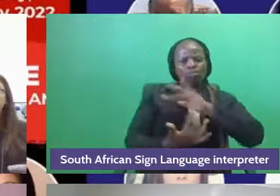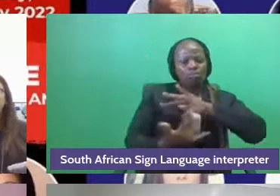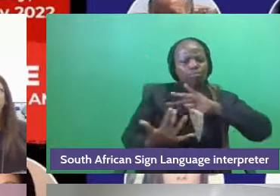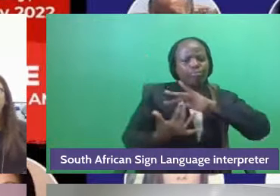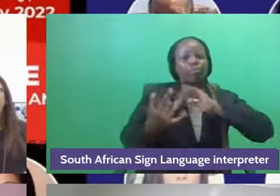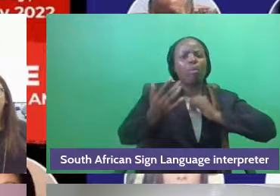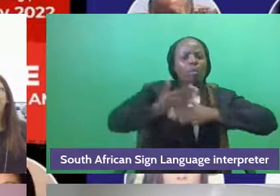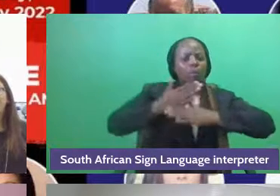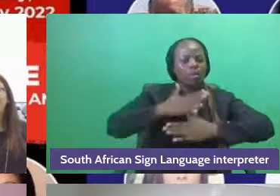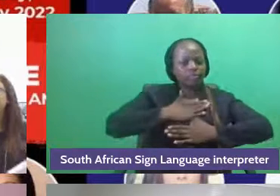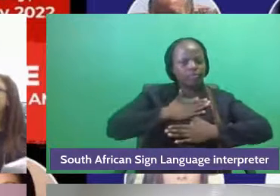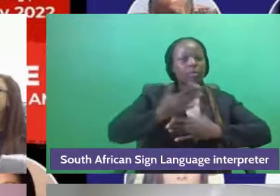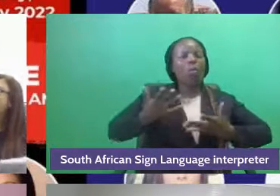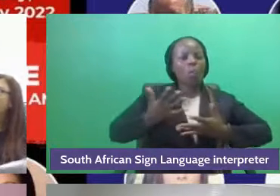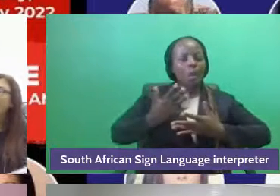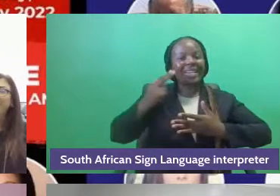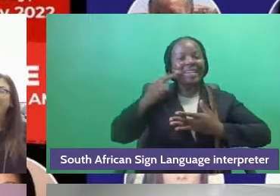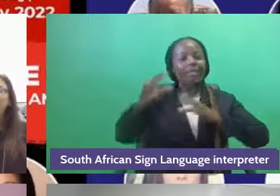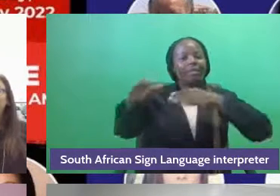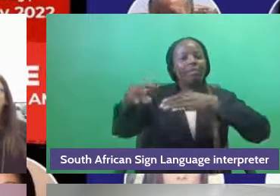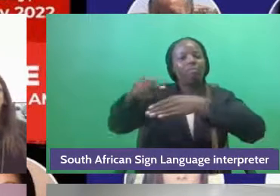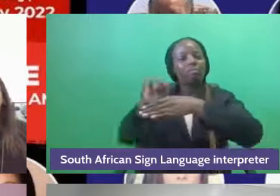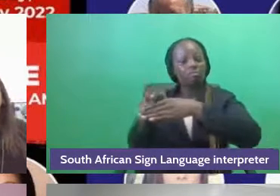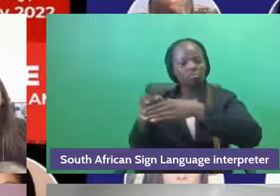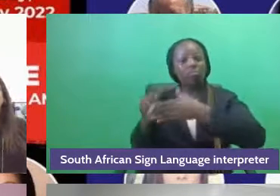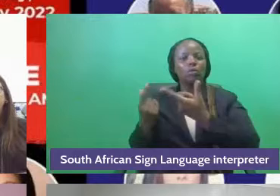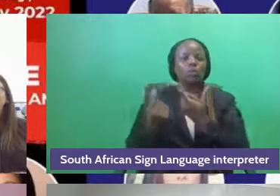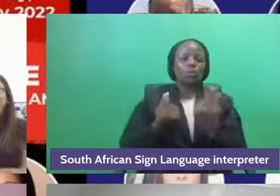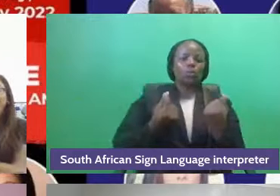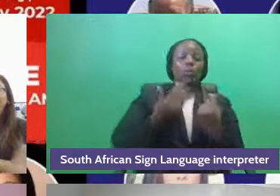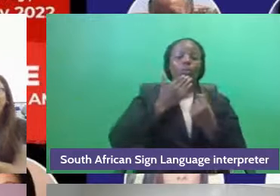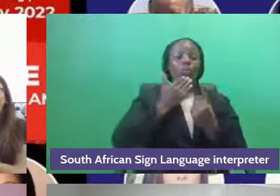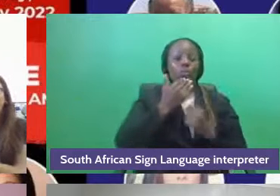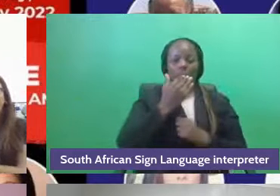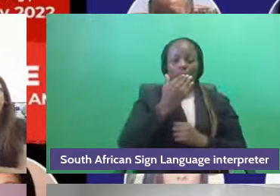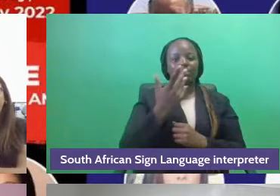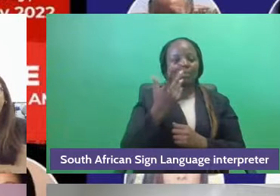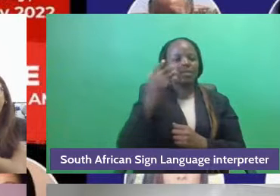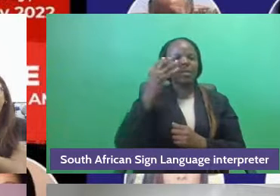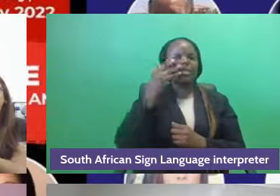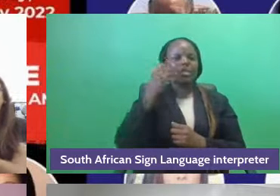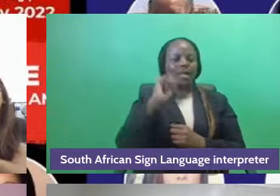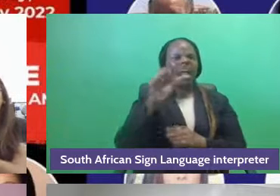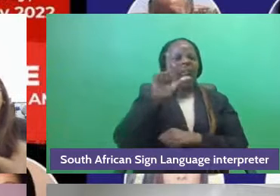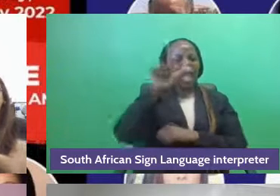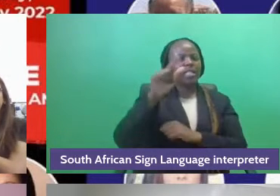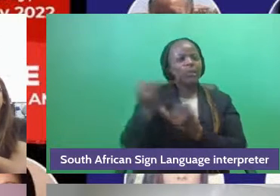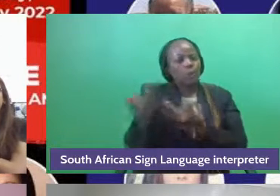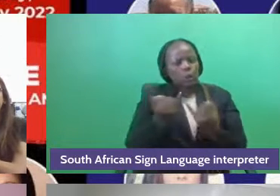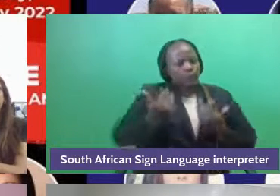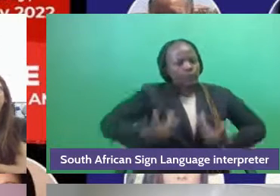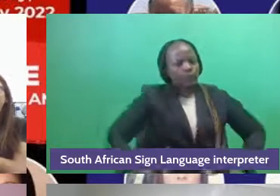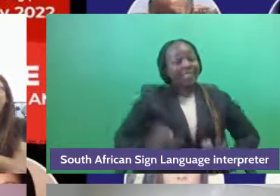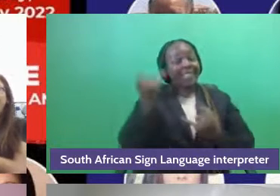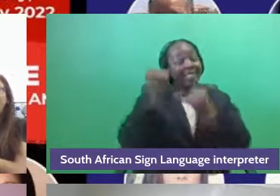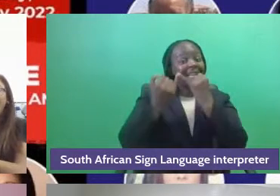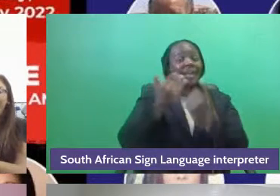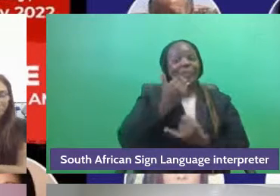that I do with the deaf sector. And Sanele will reintroduce us later and tell you our sign